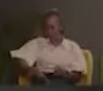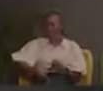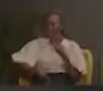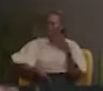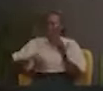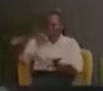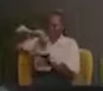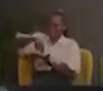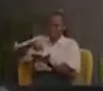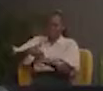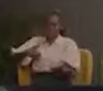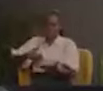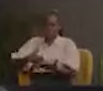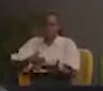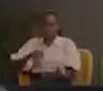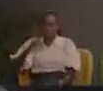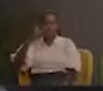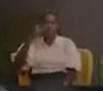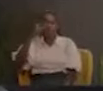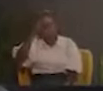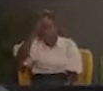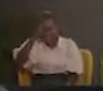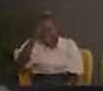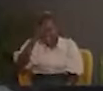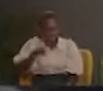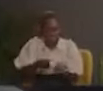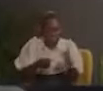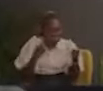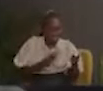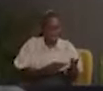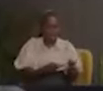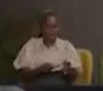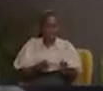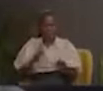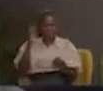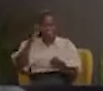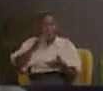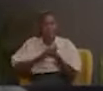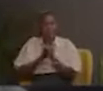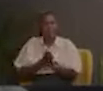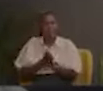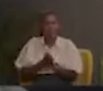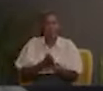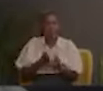Goliath, and Goliath was no longer a threat. Are we together?